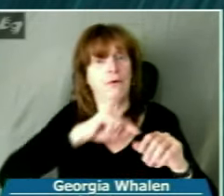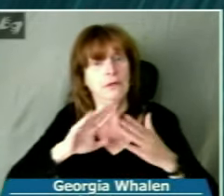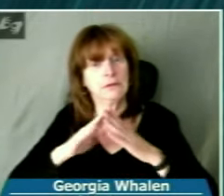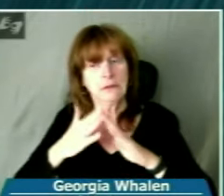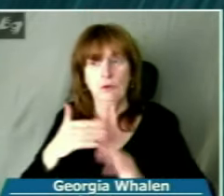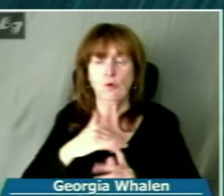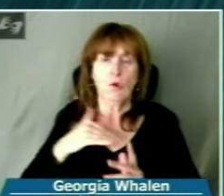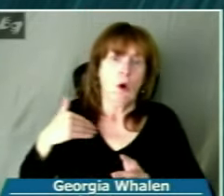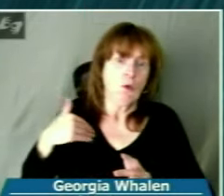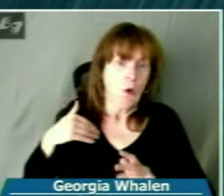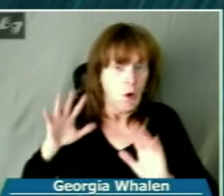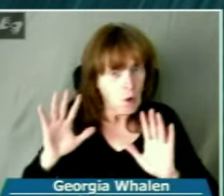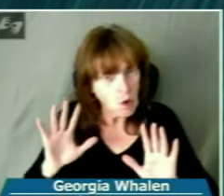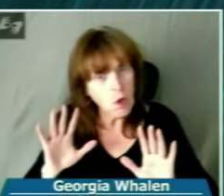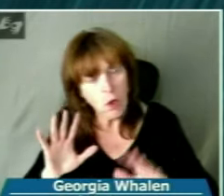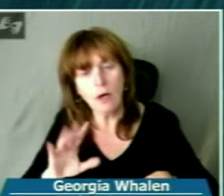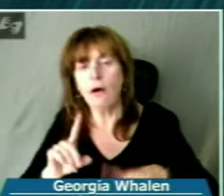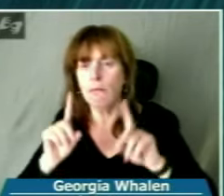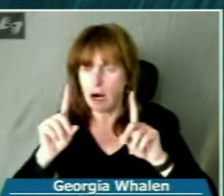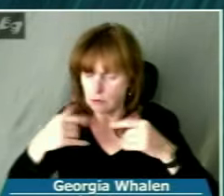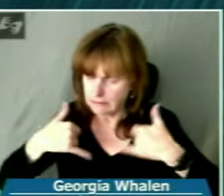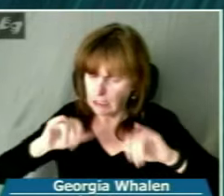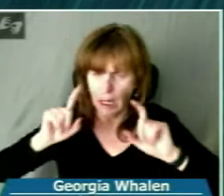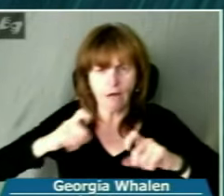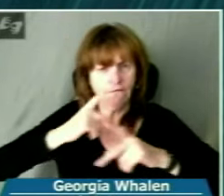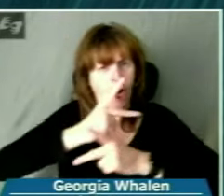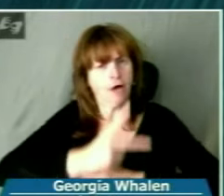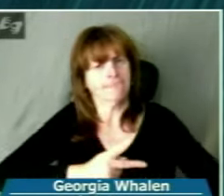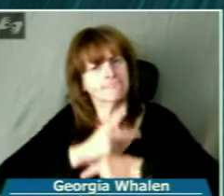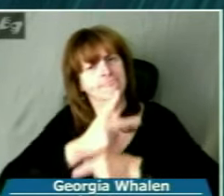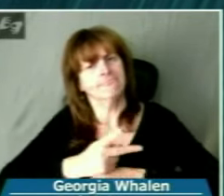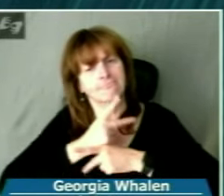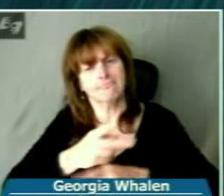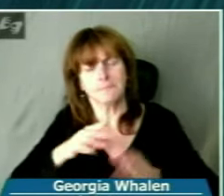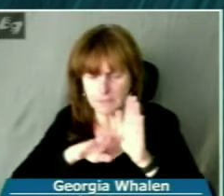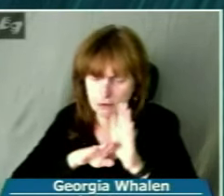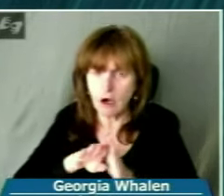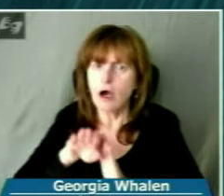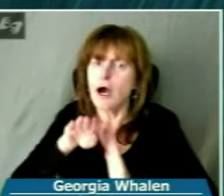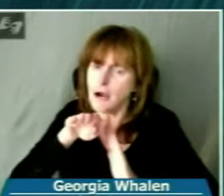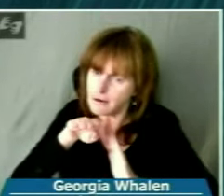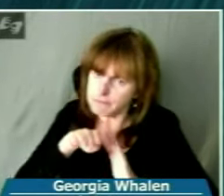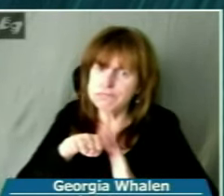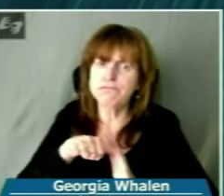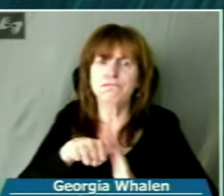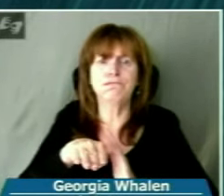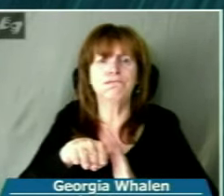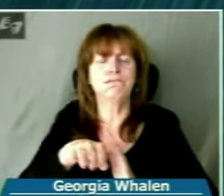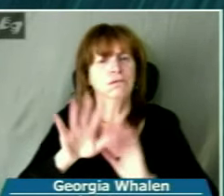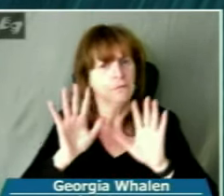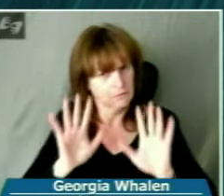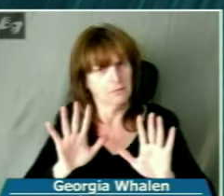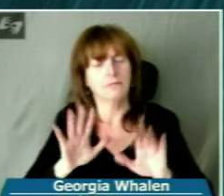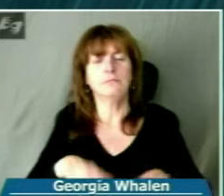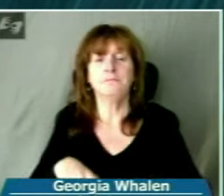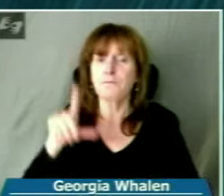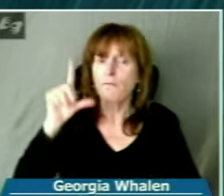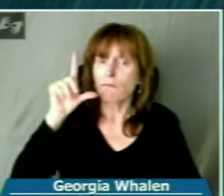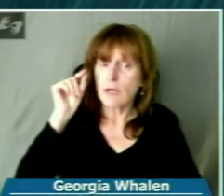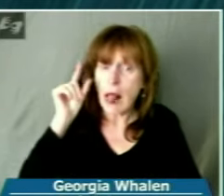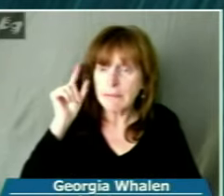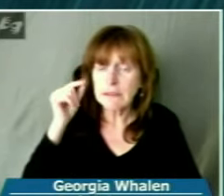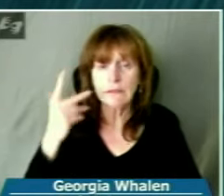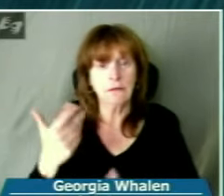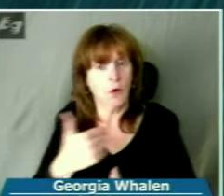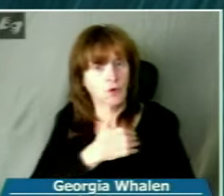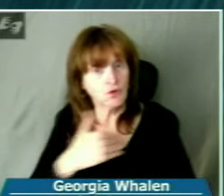not clear of that, and that's something that's going to continue. I, along with the Greater Toronto and Hamilton area mayors, called on the province to